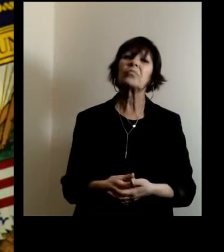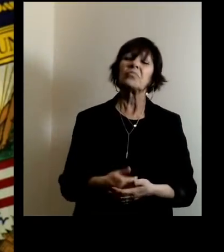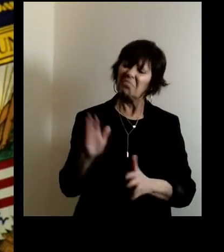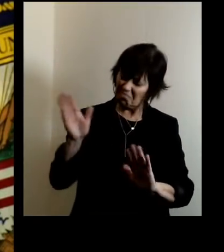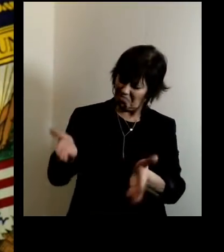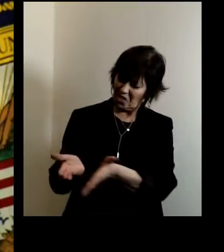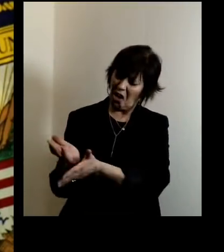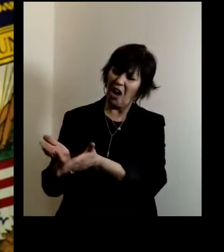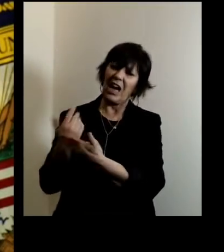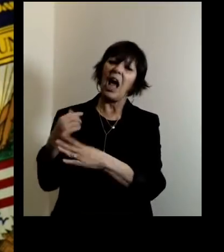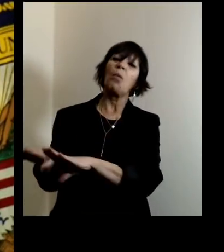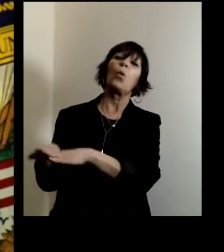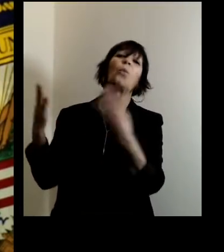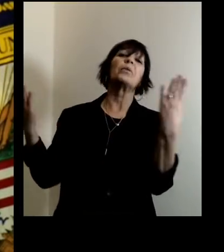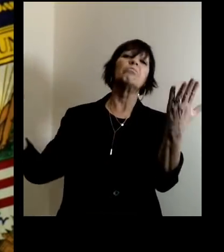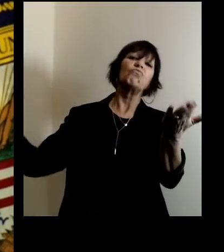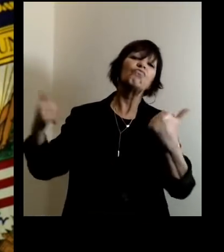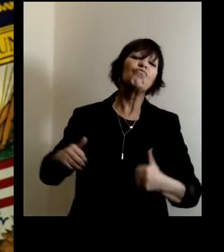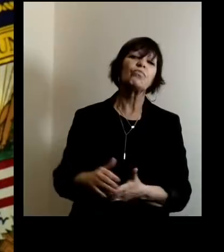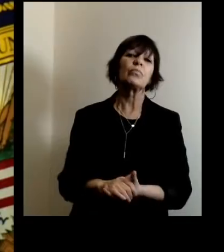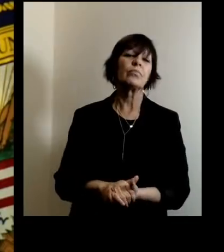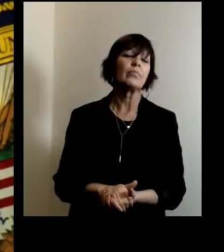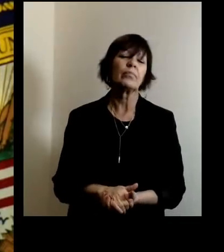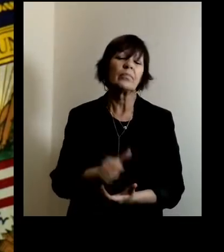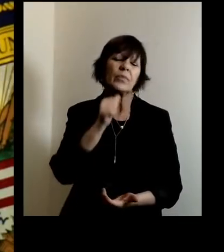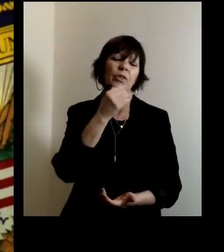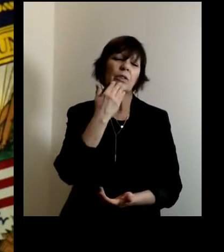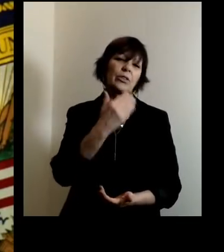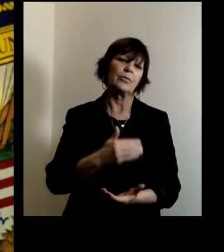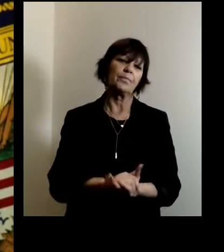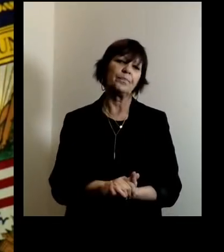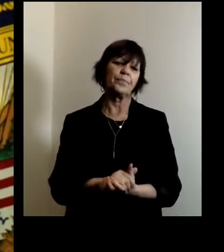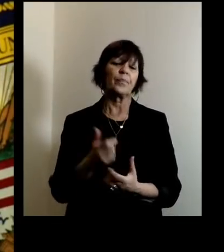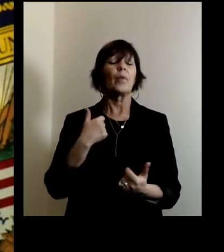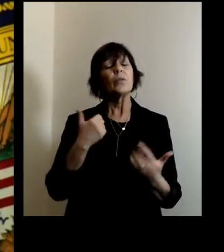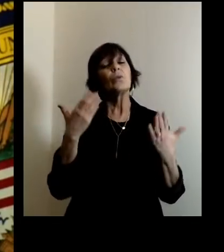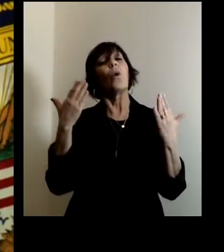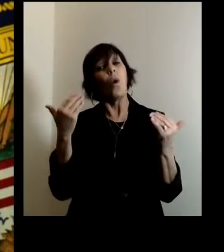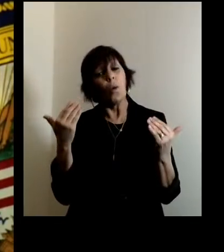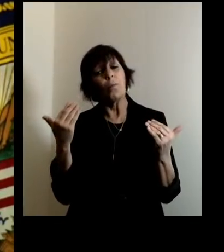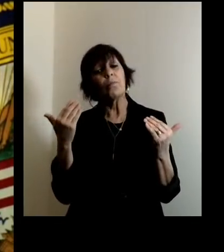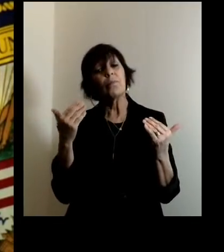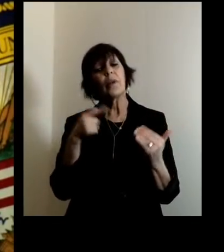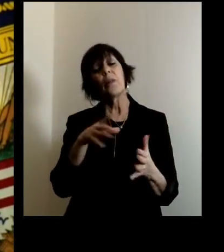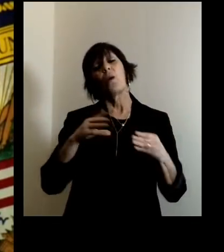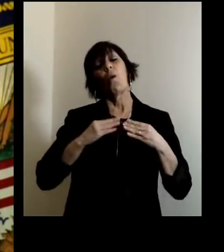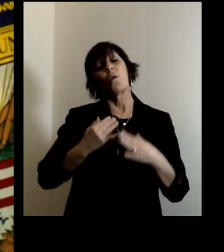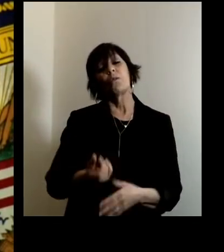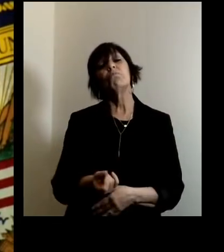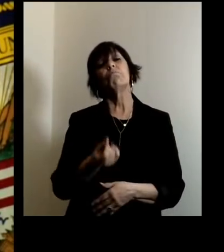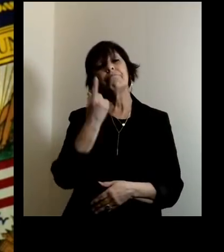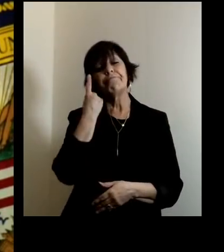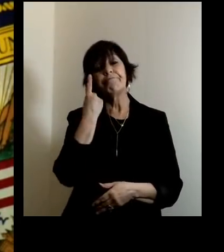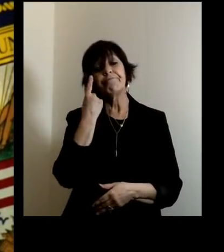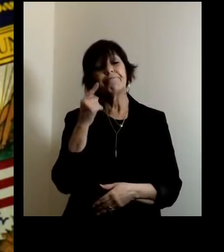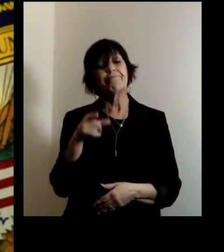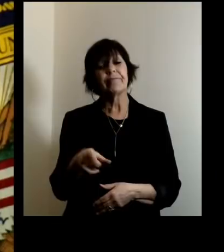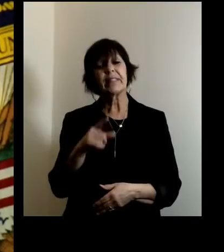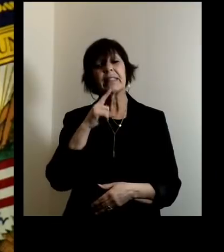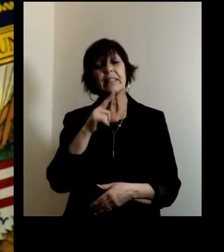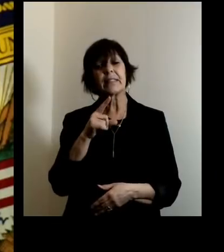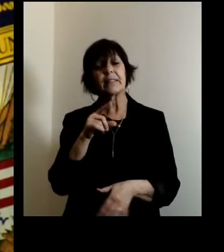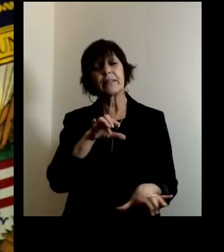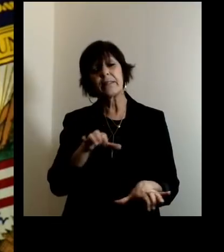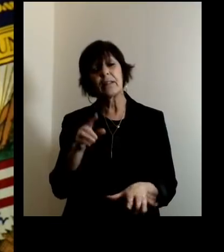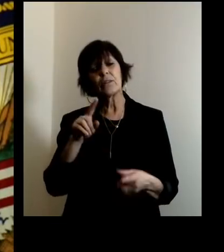that's okay because I'm open, so that's not good for all of us. I just hope that in the end the owner understands that this is being done to protect